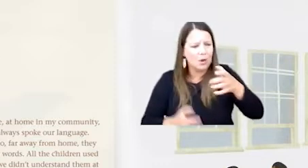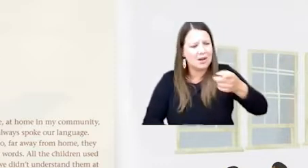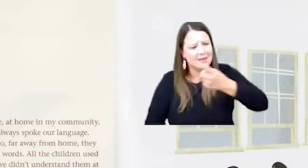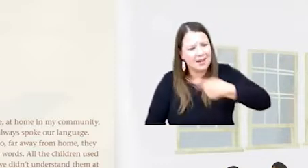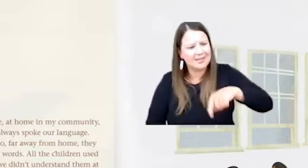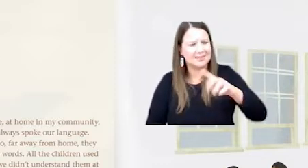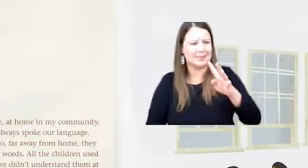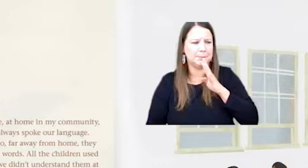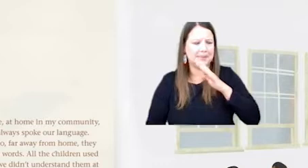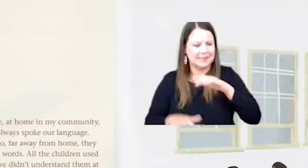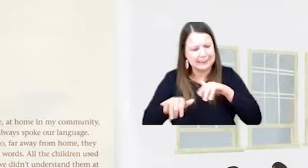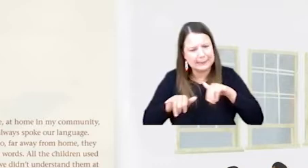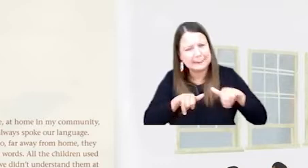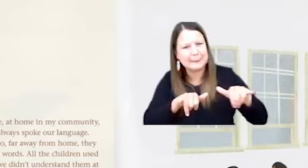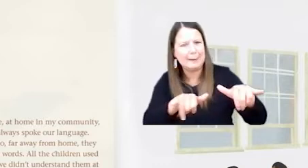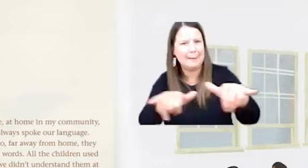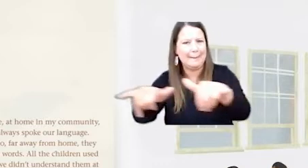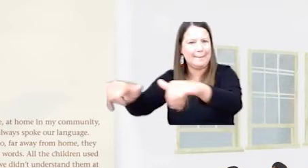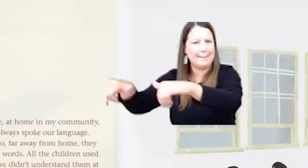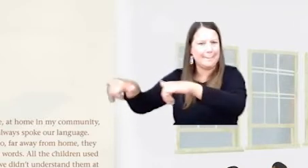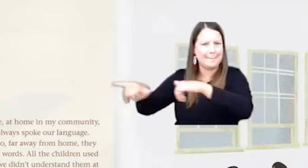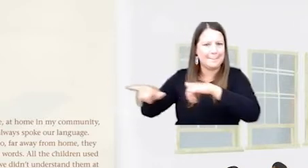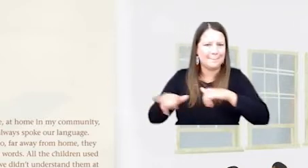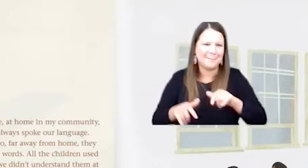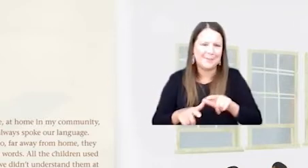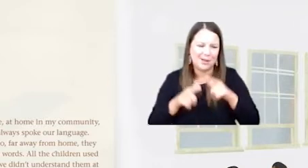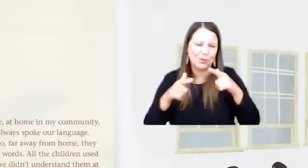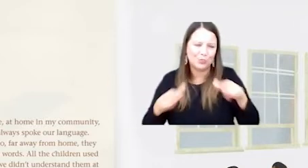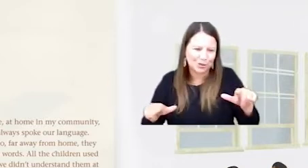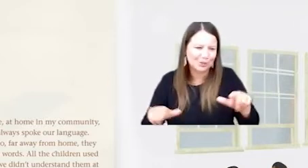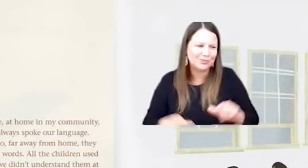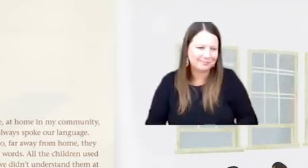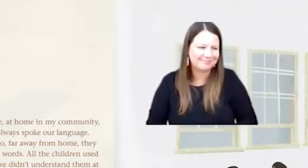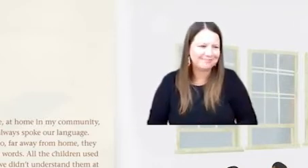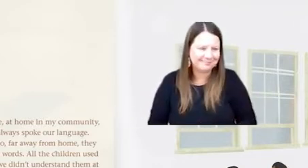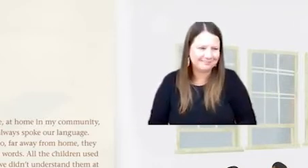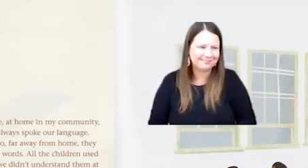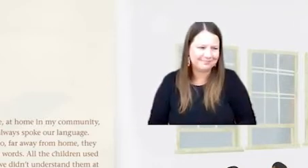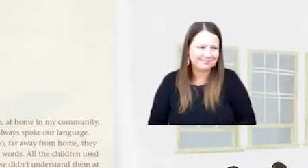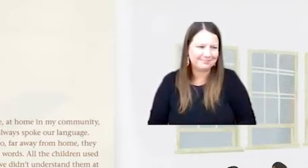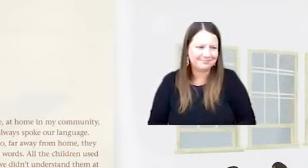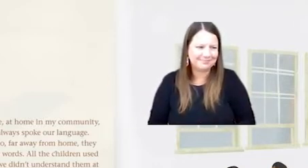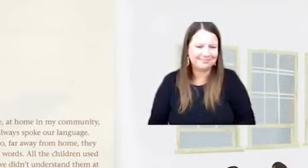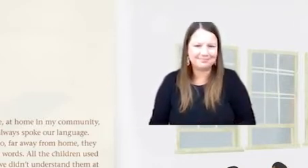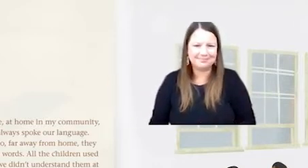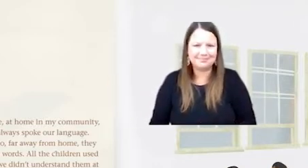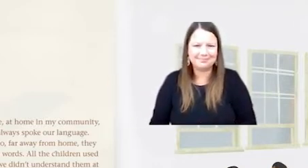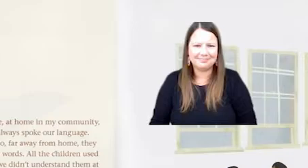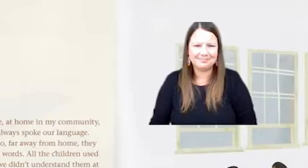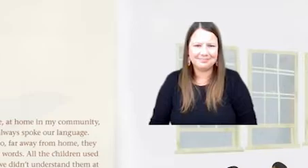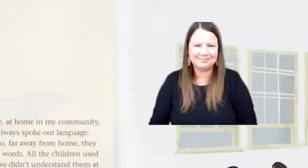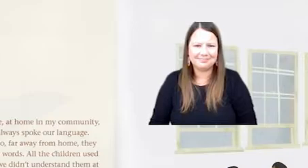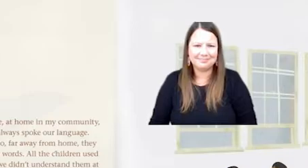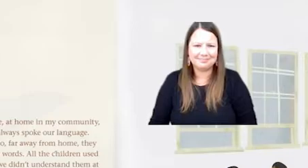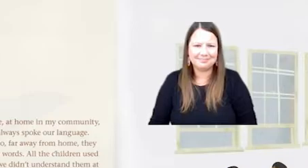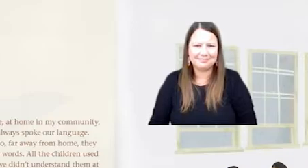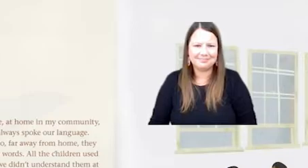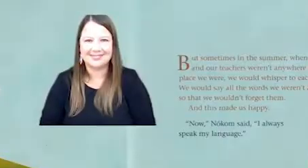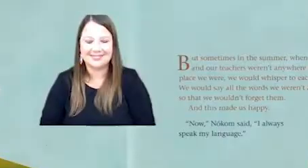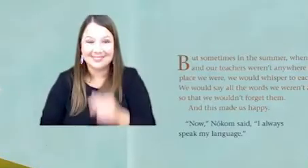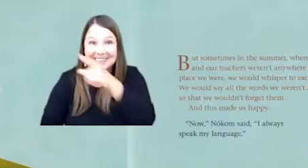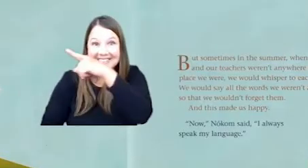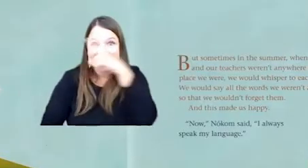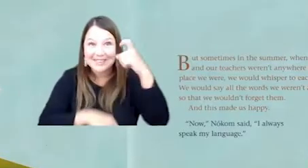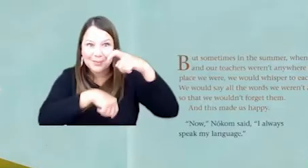They didn't like that we spoke our language, Nookum said. They wanted us to talk like everybody else.